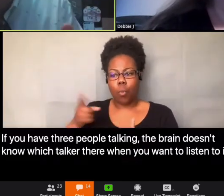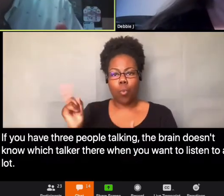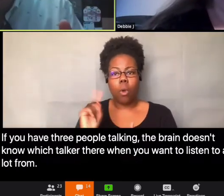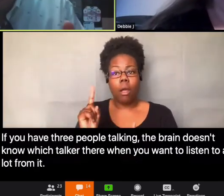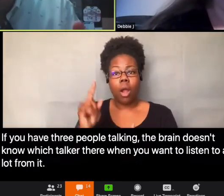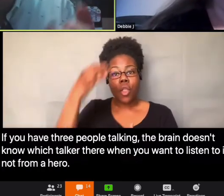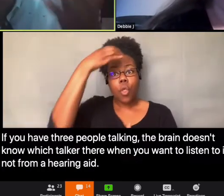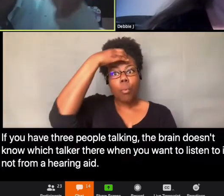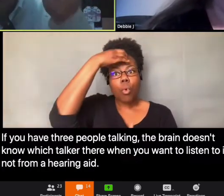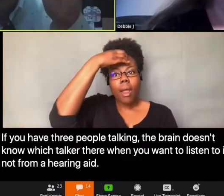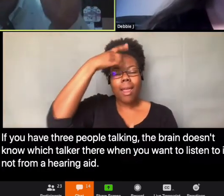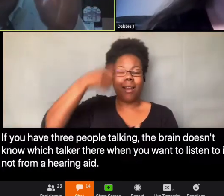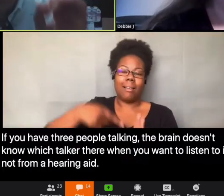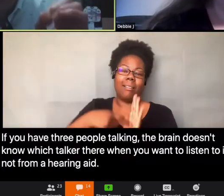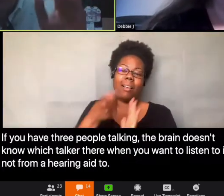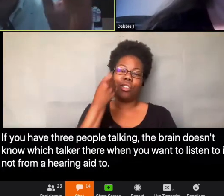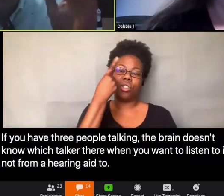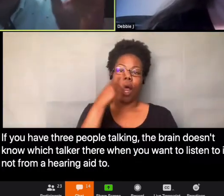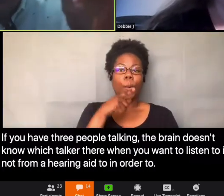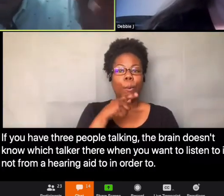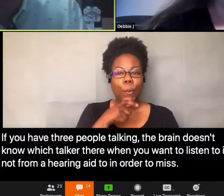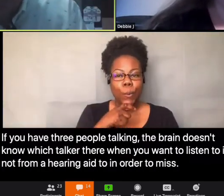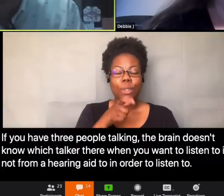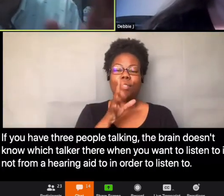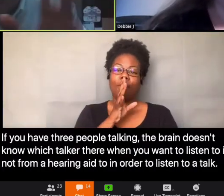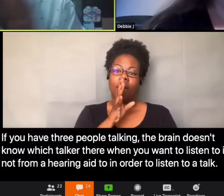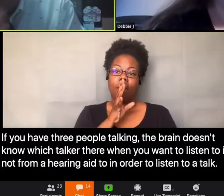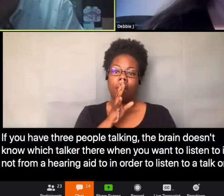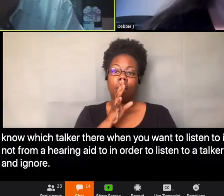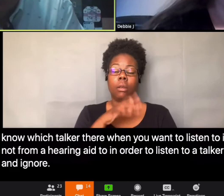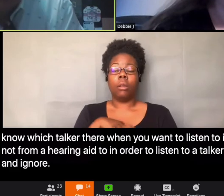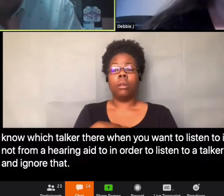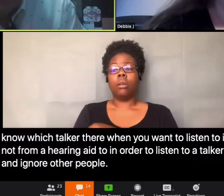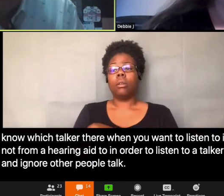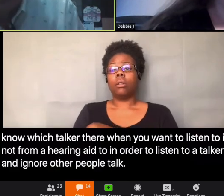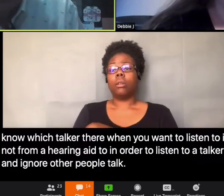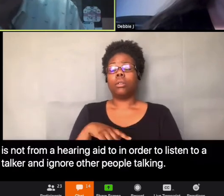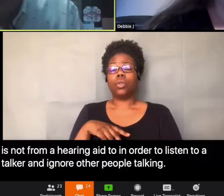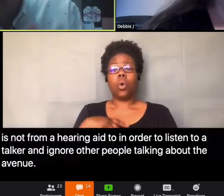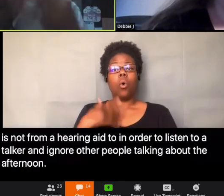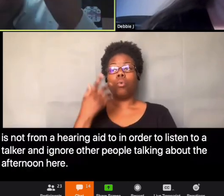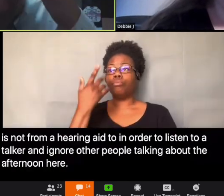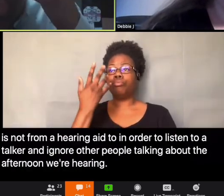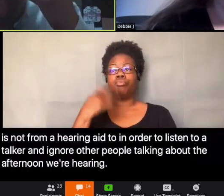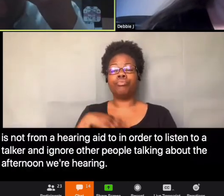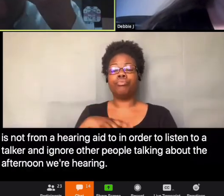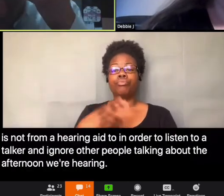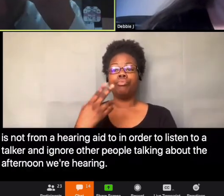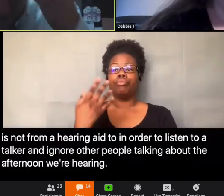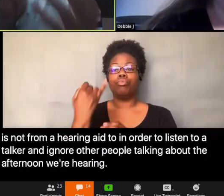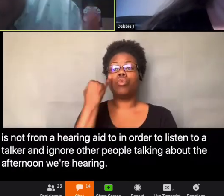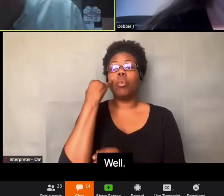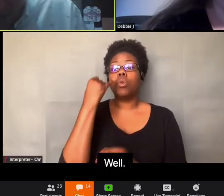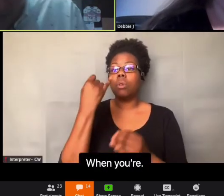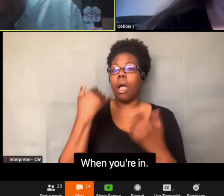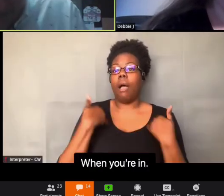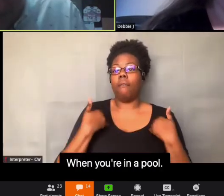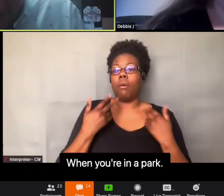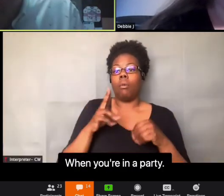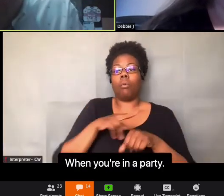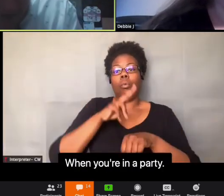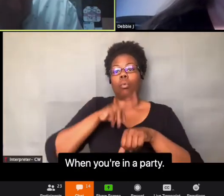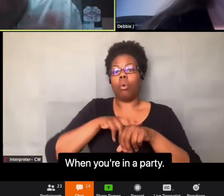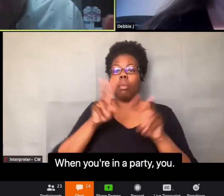from a hearing aid. In order to listen to a talker and ignore other people talking, let's say you have normal hearing, when you're in a